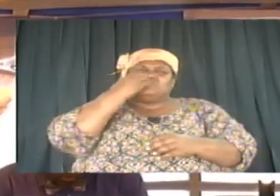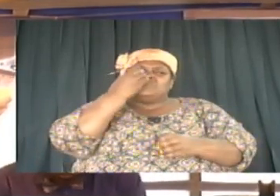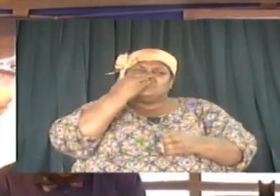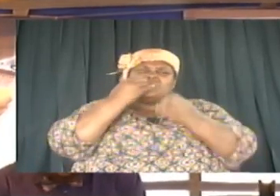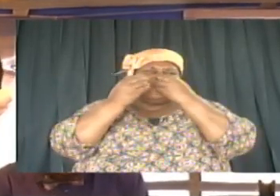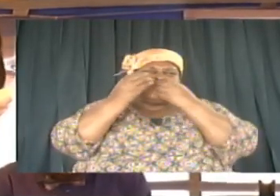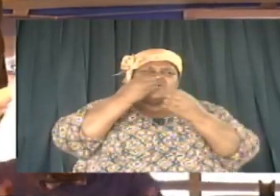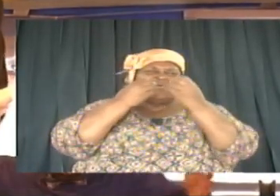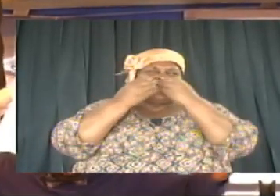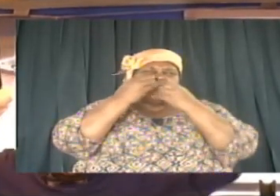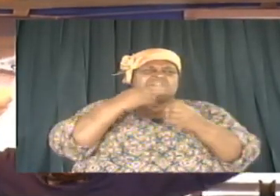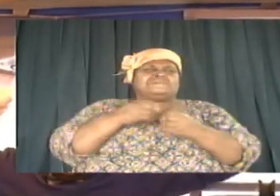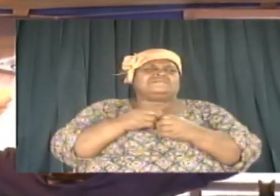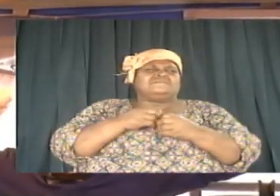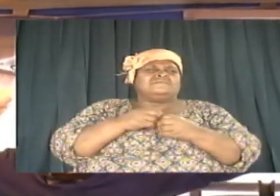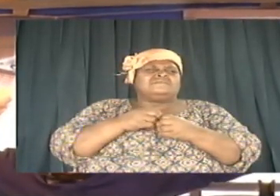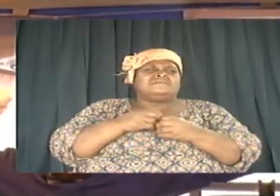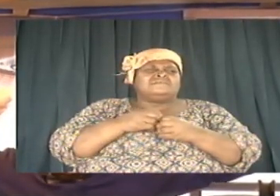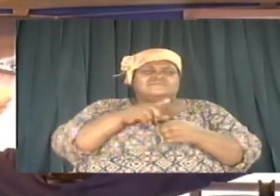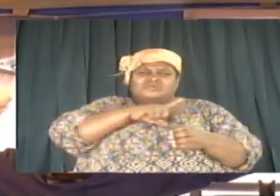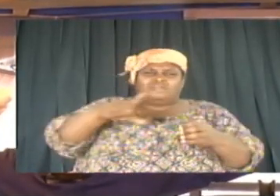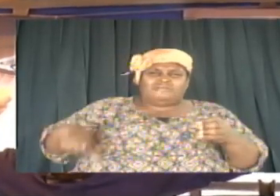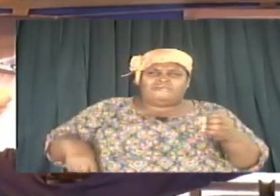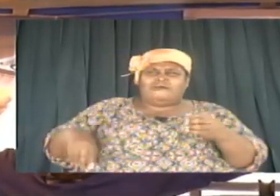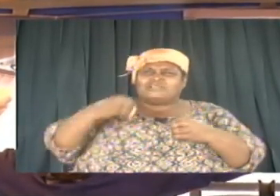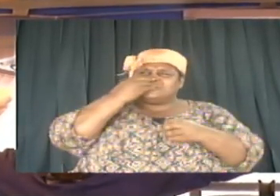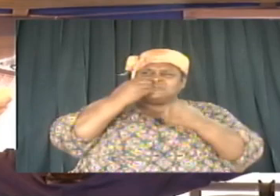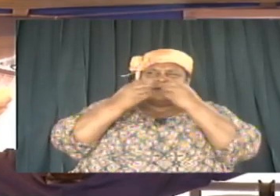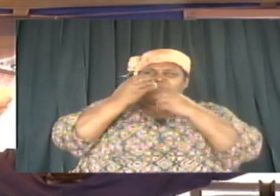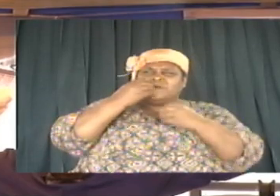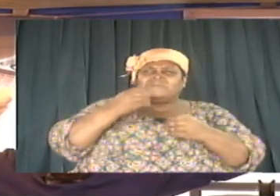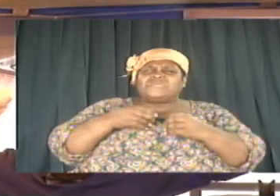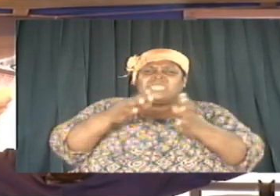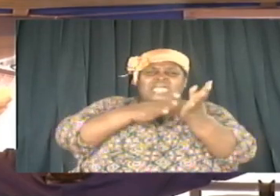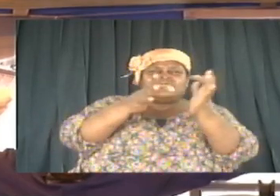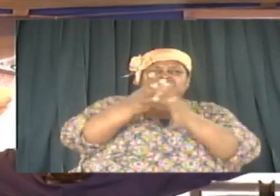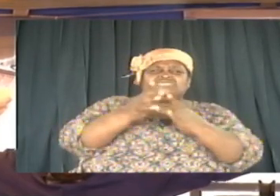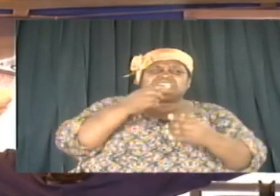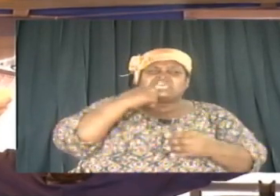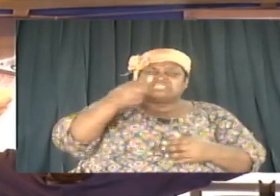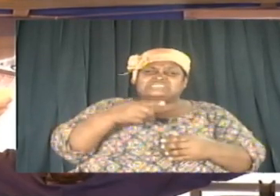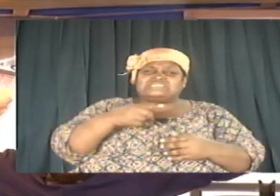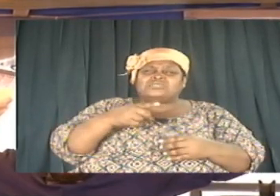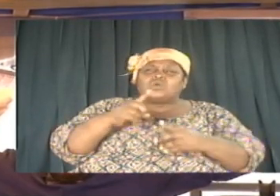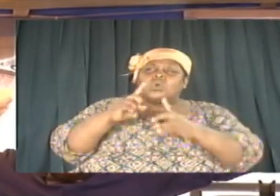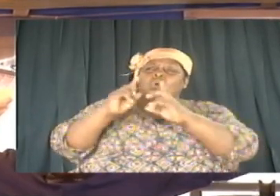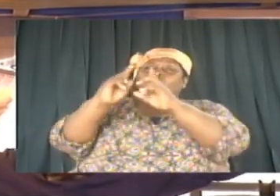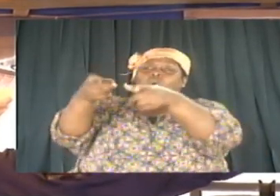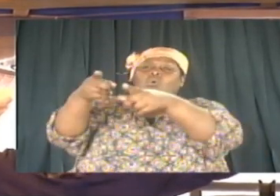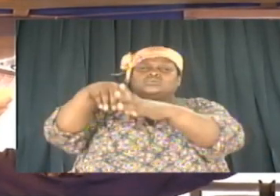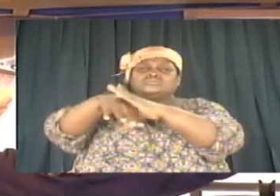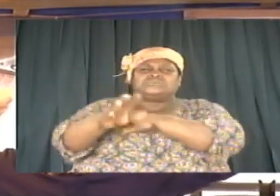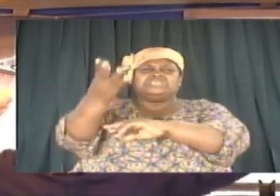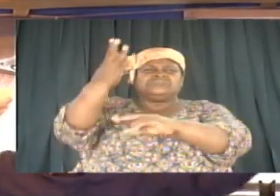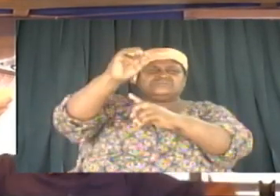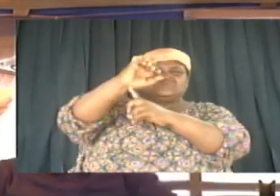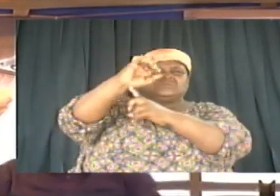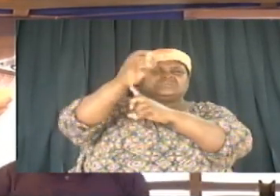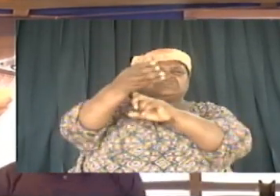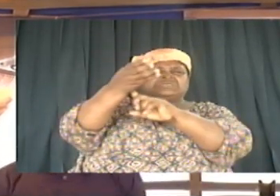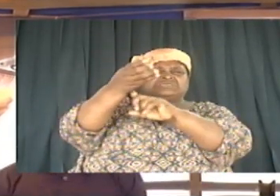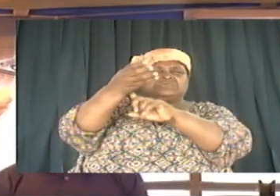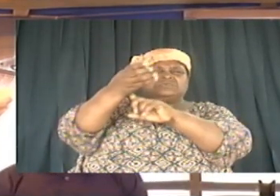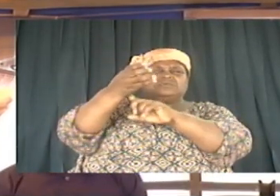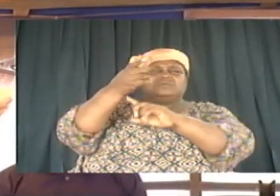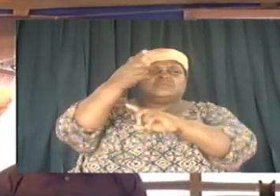That's the question they ask. And he, Jesus, said, go into the city to such